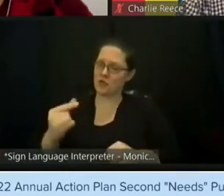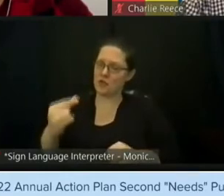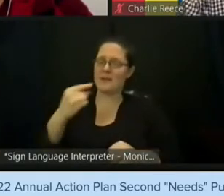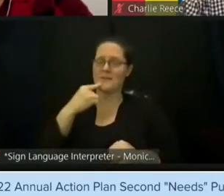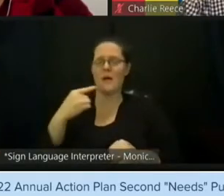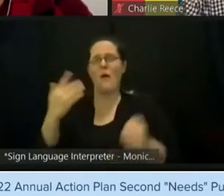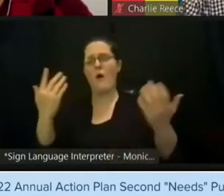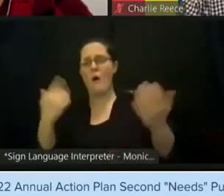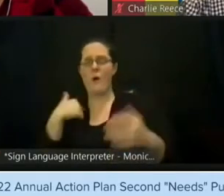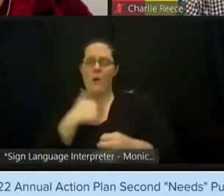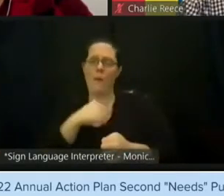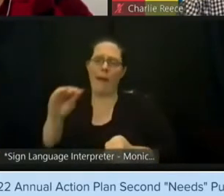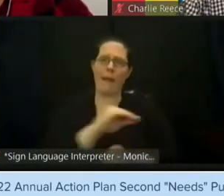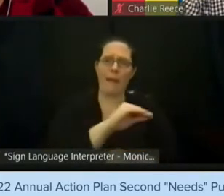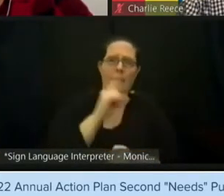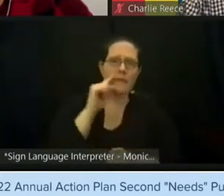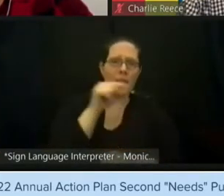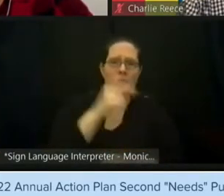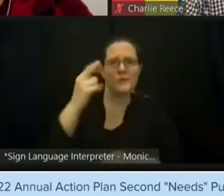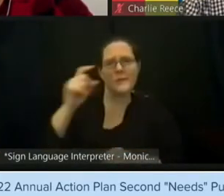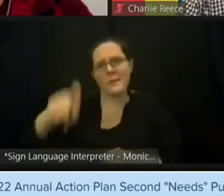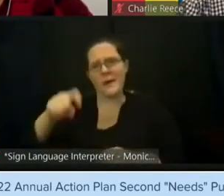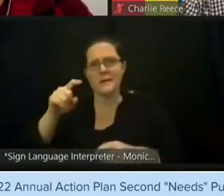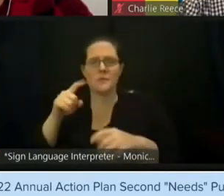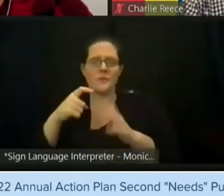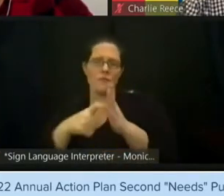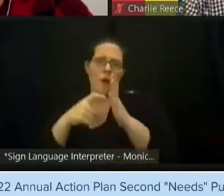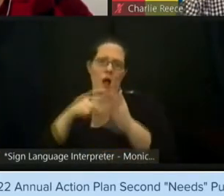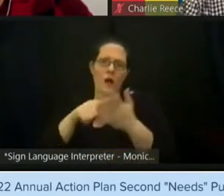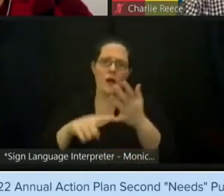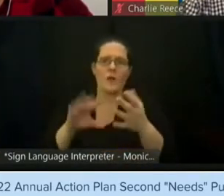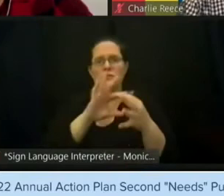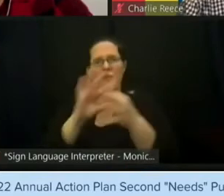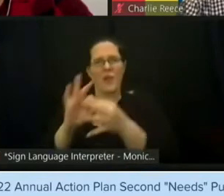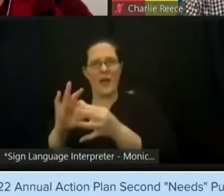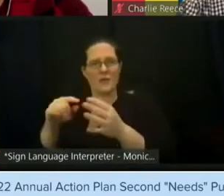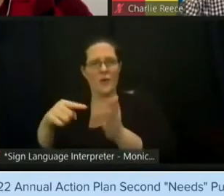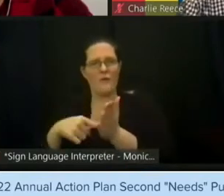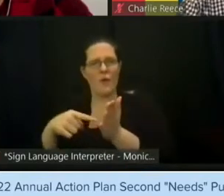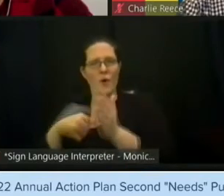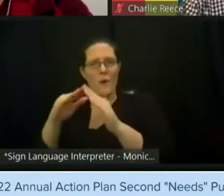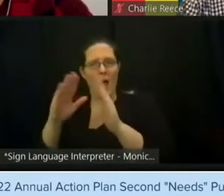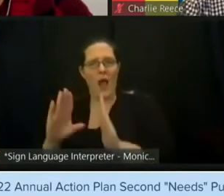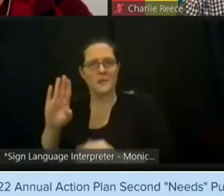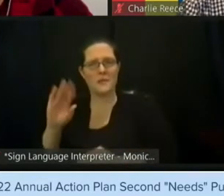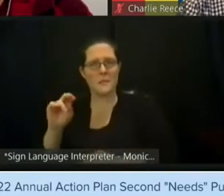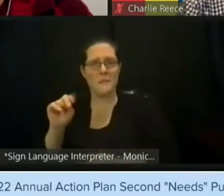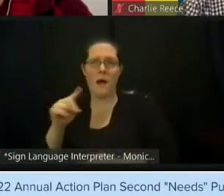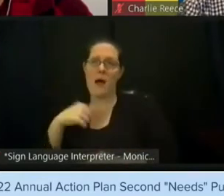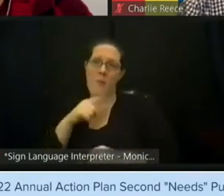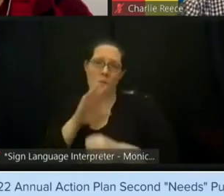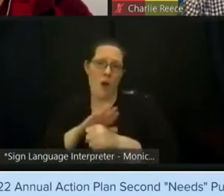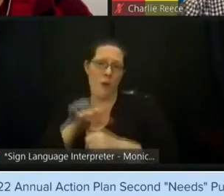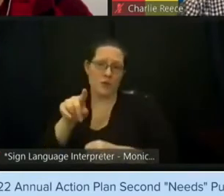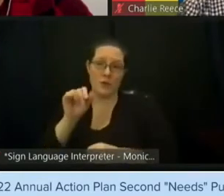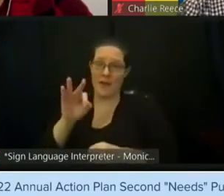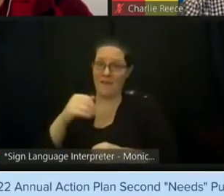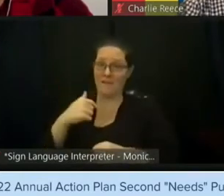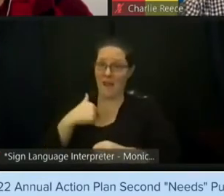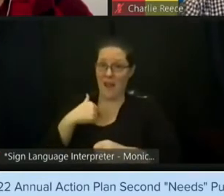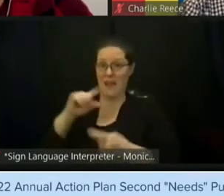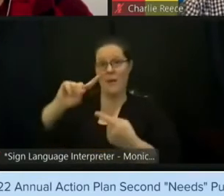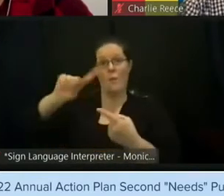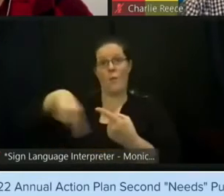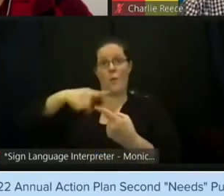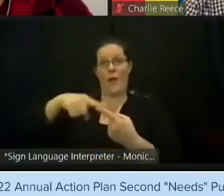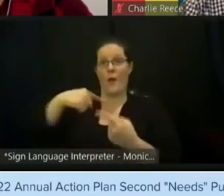it, and it was attached to the affordable housing bond, I promise you, if I get on that, when